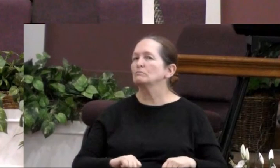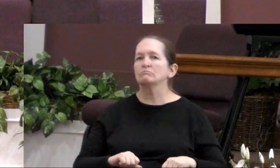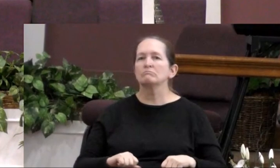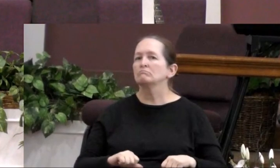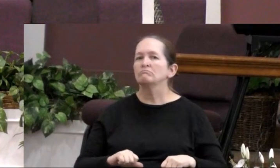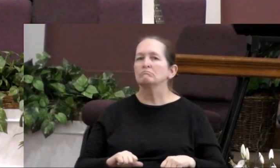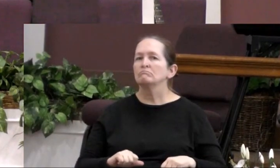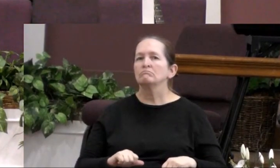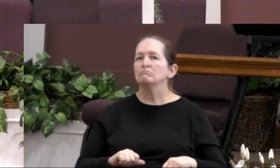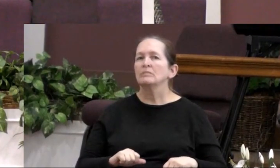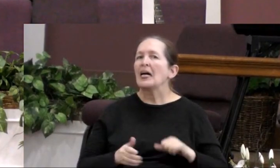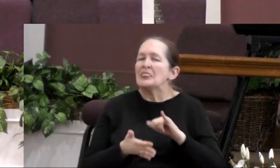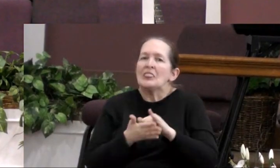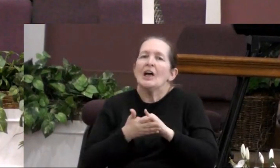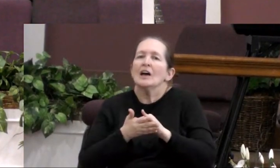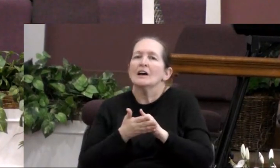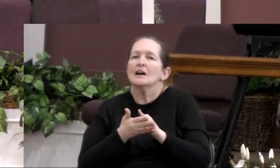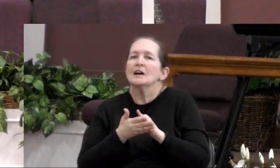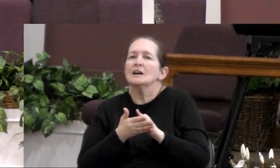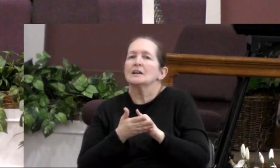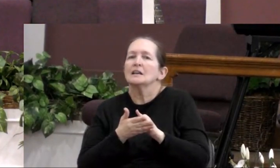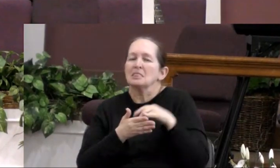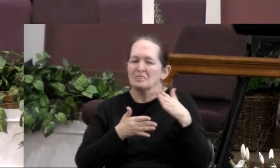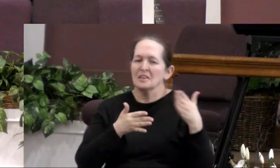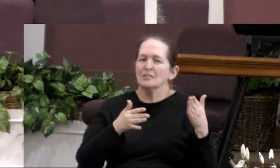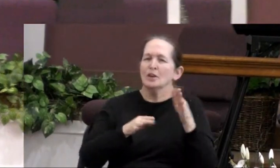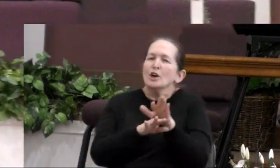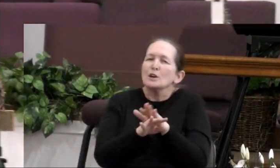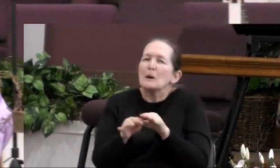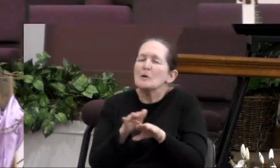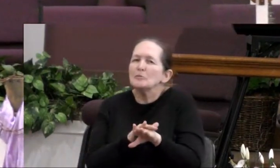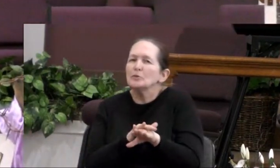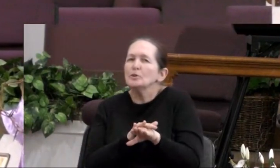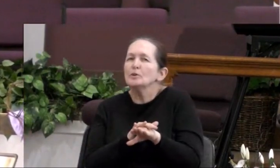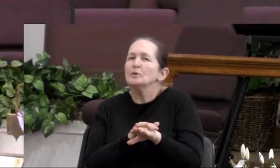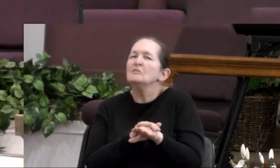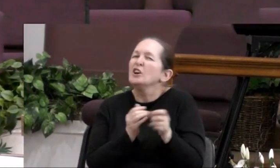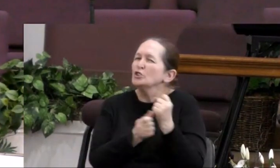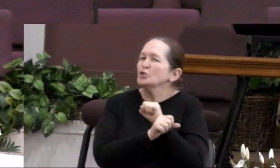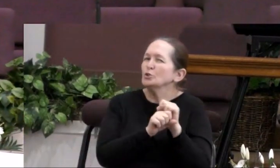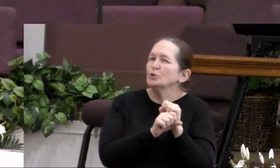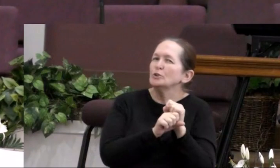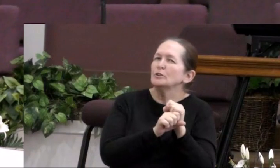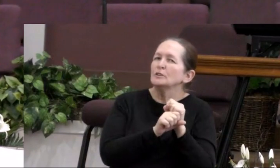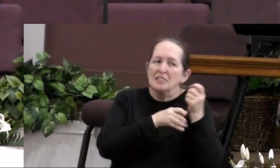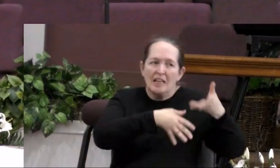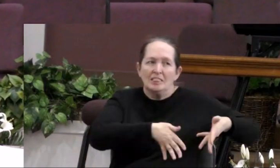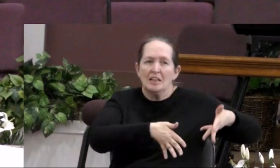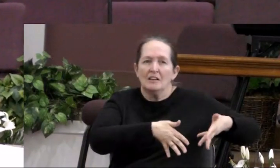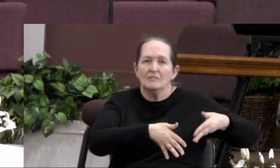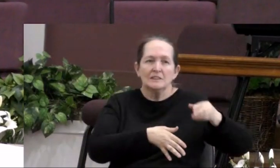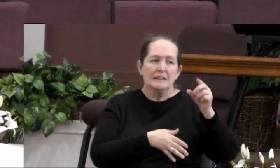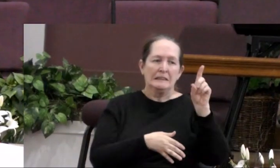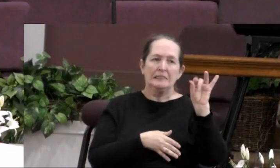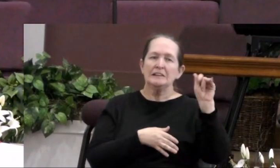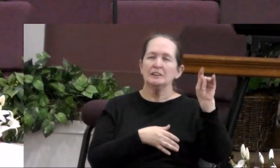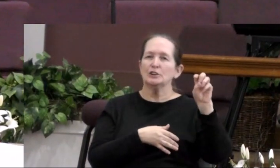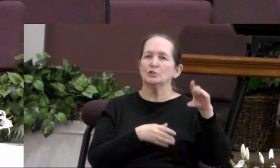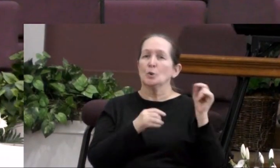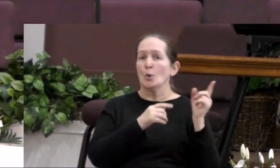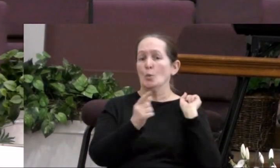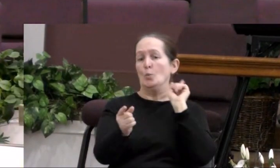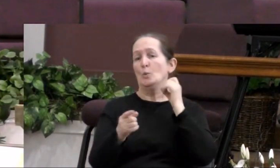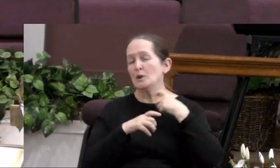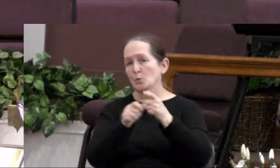That piece of comfort, that piece of security that he left laying in the ditch when he ran to Jesus. It says